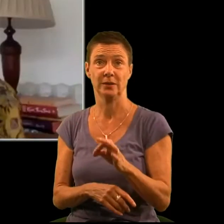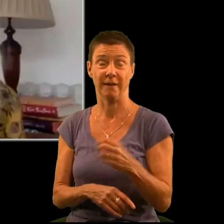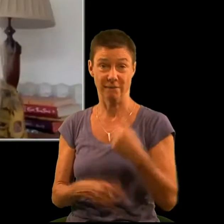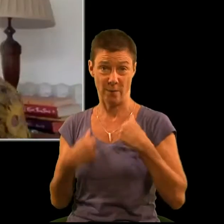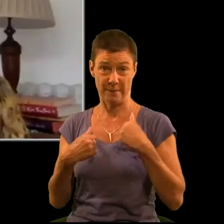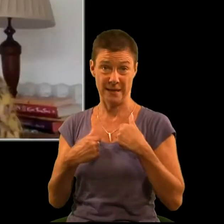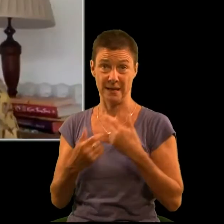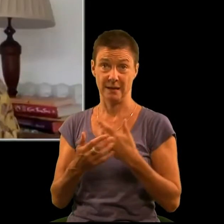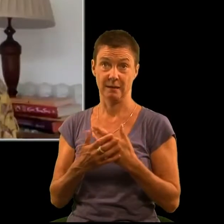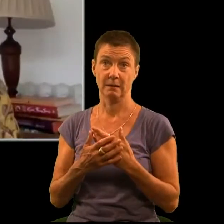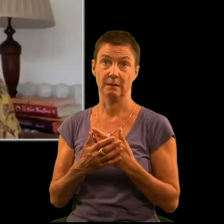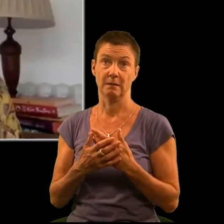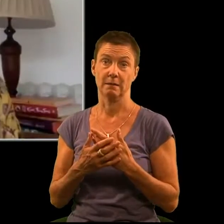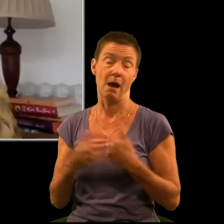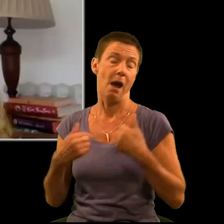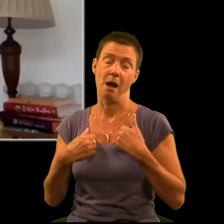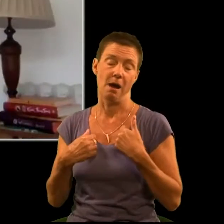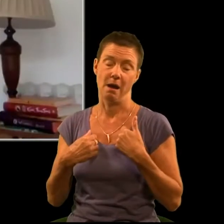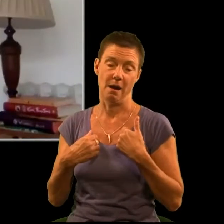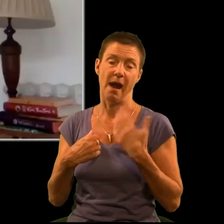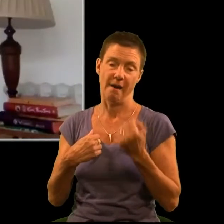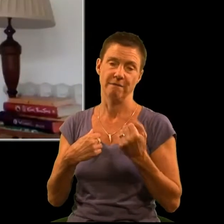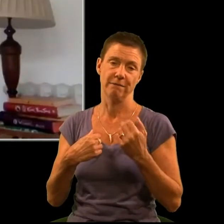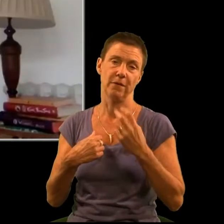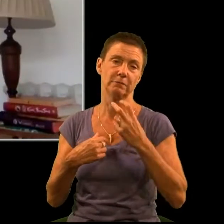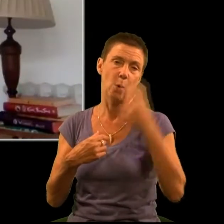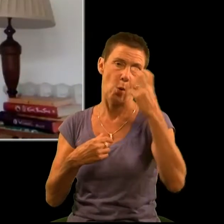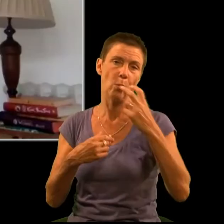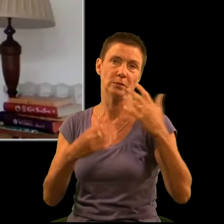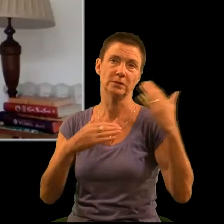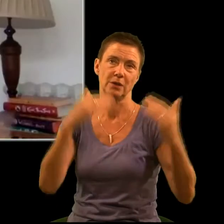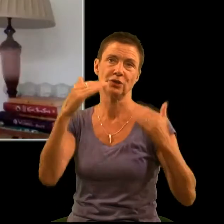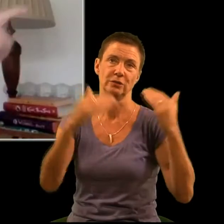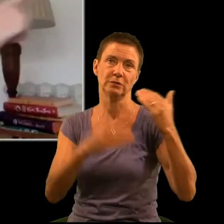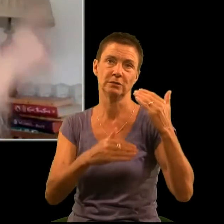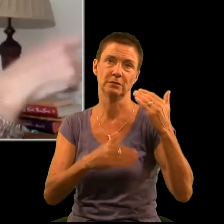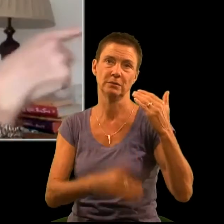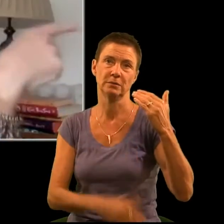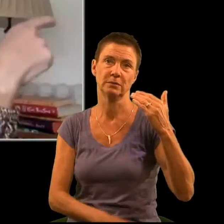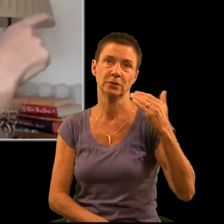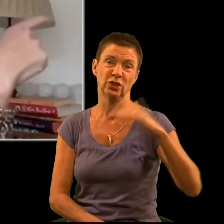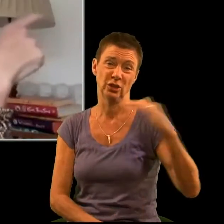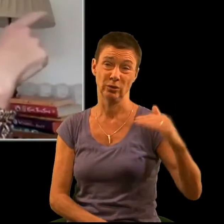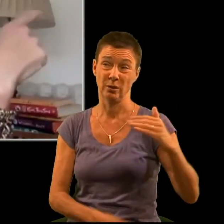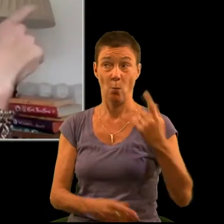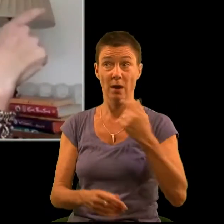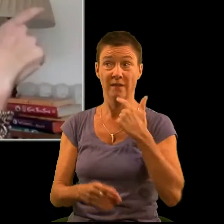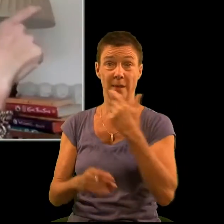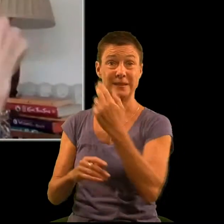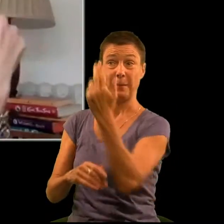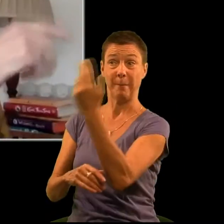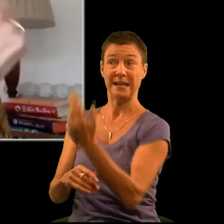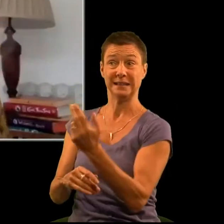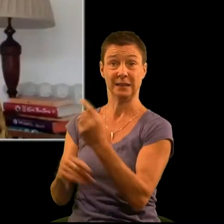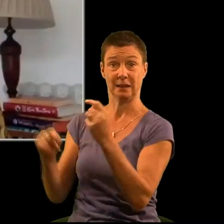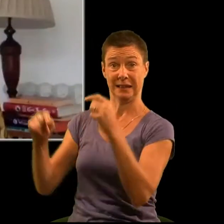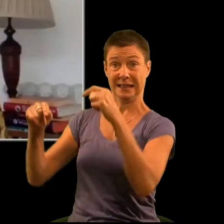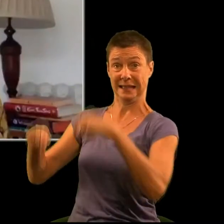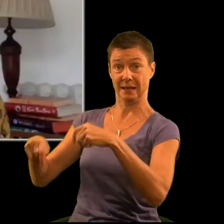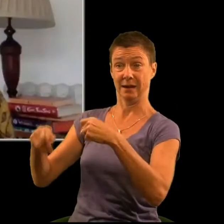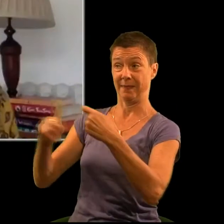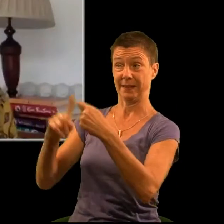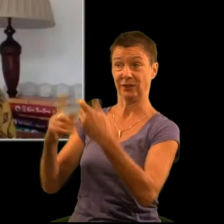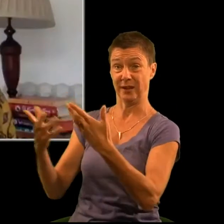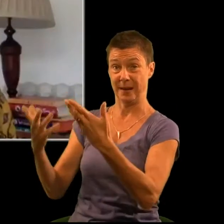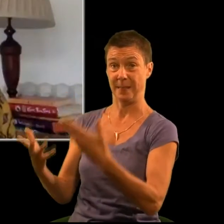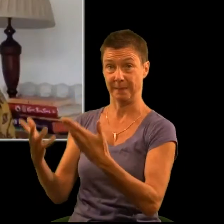of lockdown. I don't have any. I have older children. Actually, one of them you can't see, but is painting in the background here in the